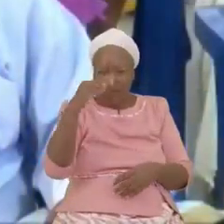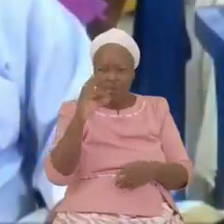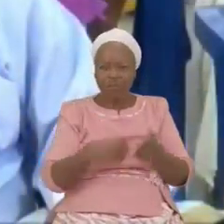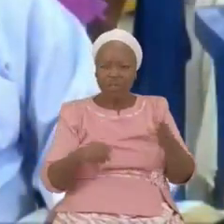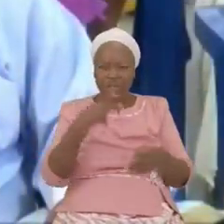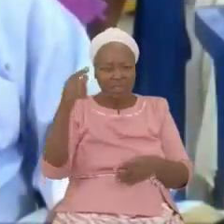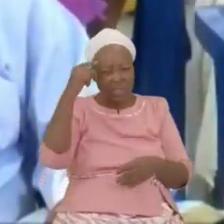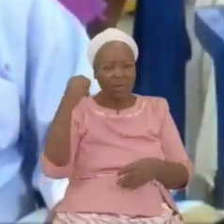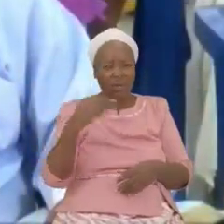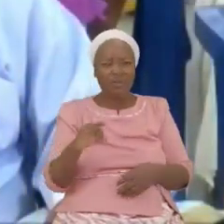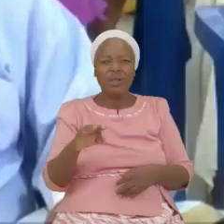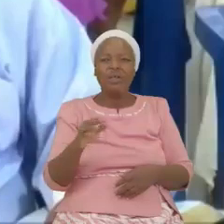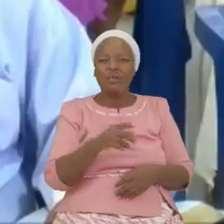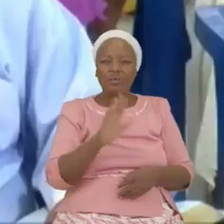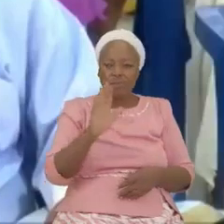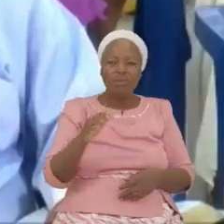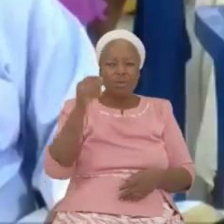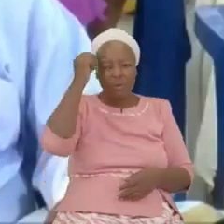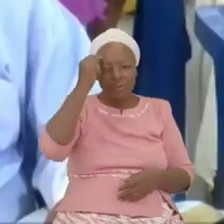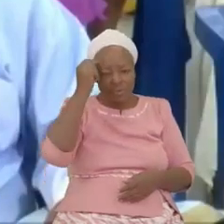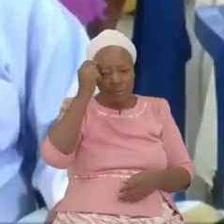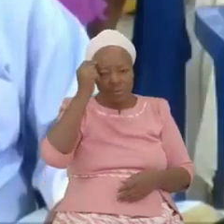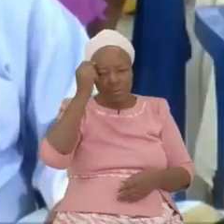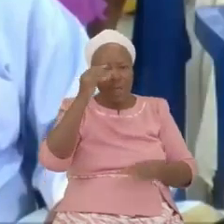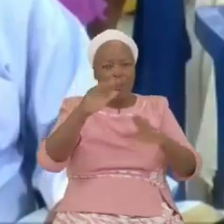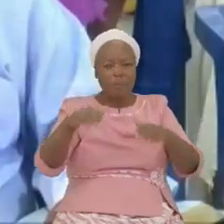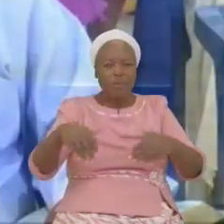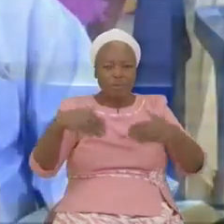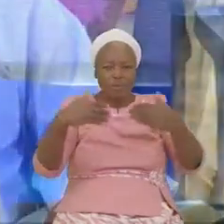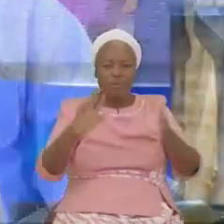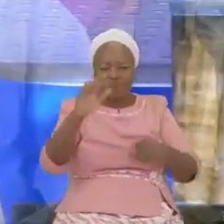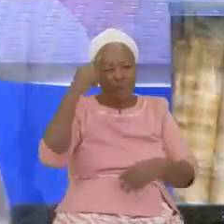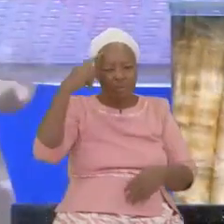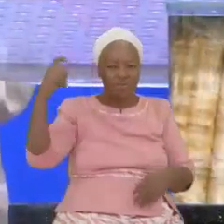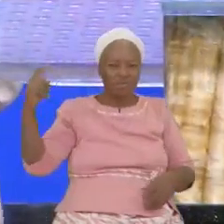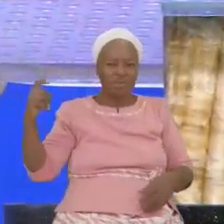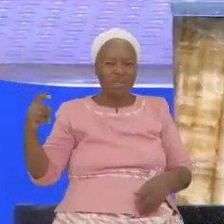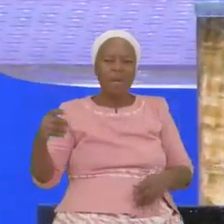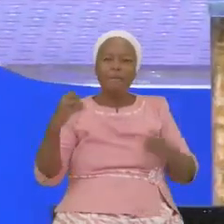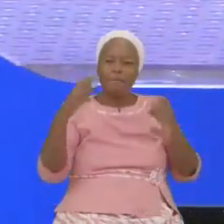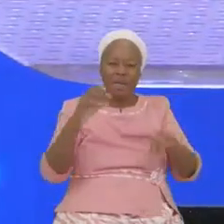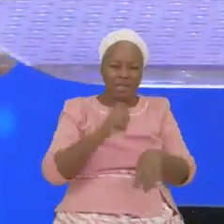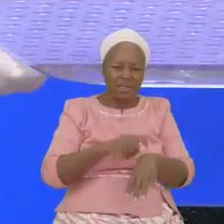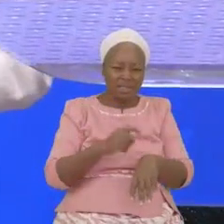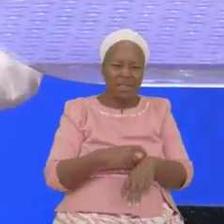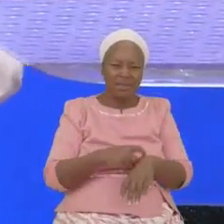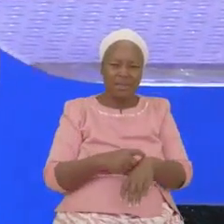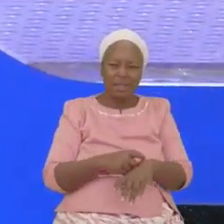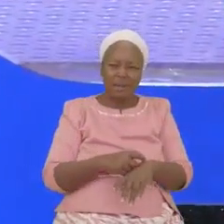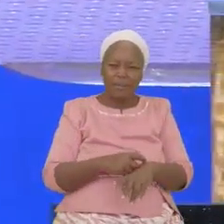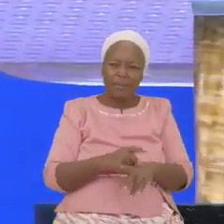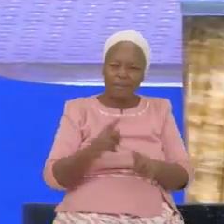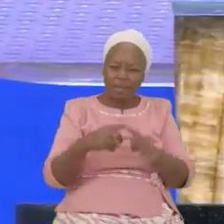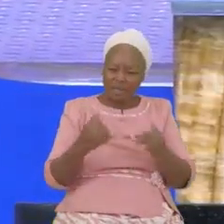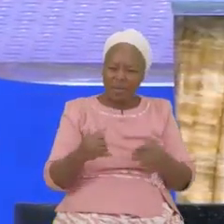about. Your thoughts produce your dreams many times. But now, he was